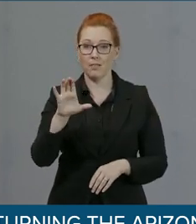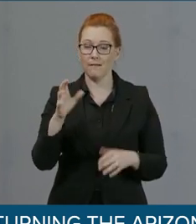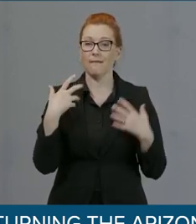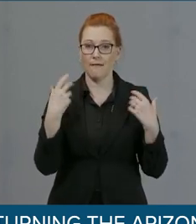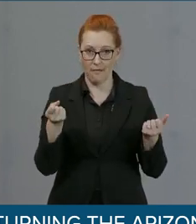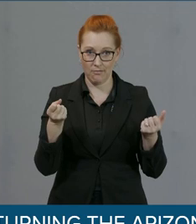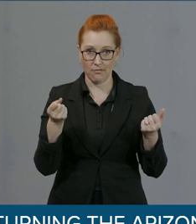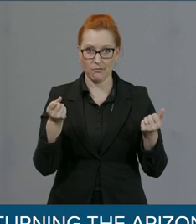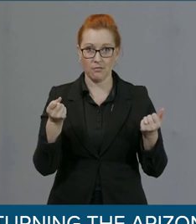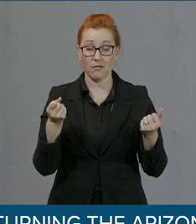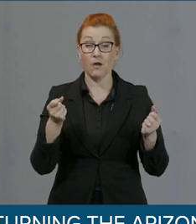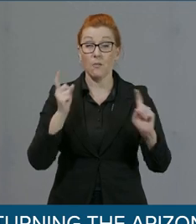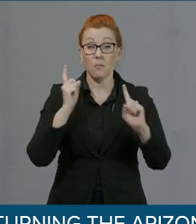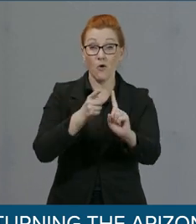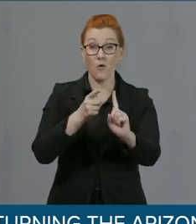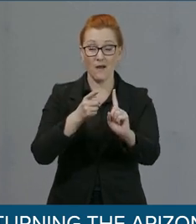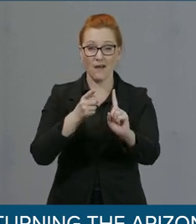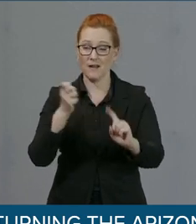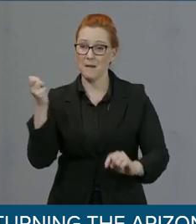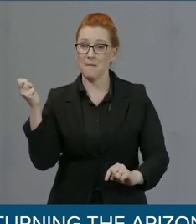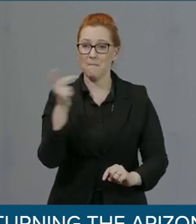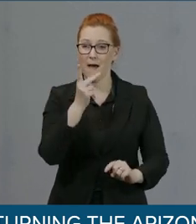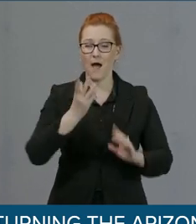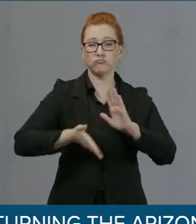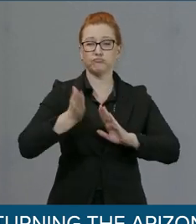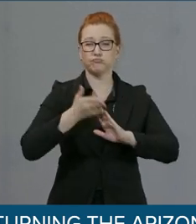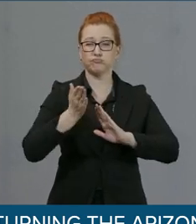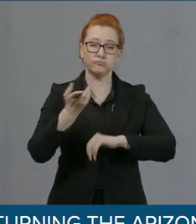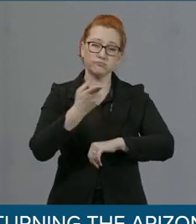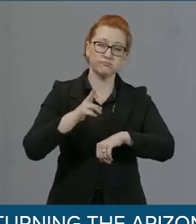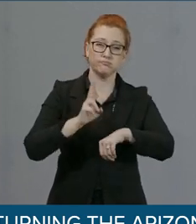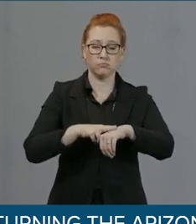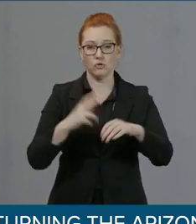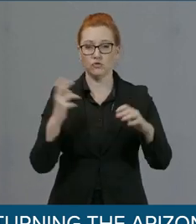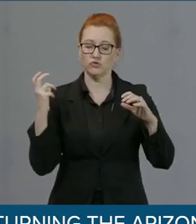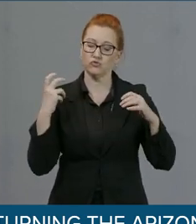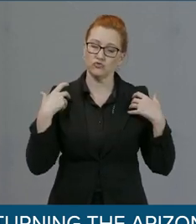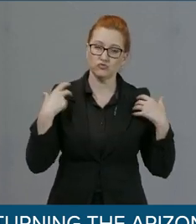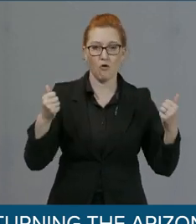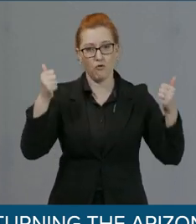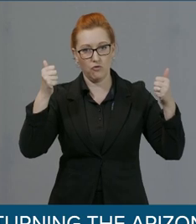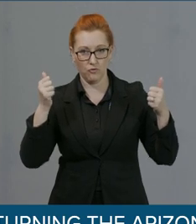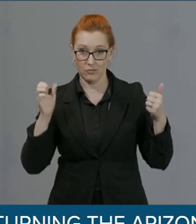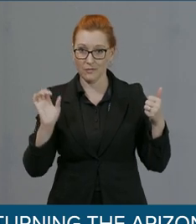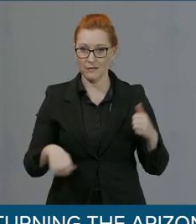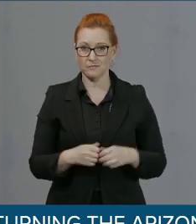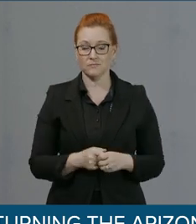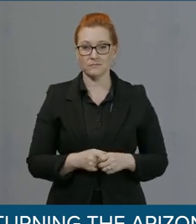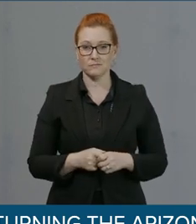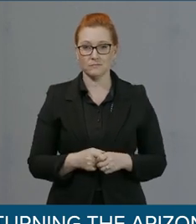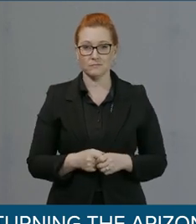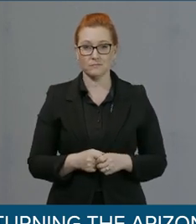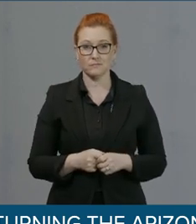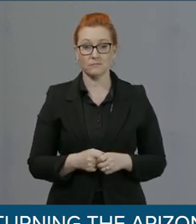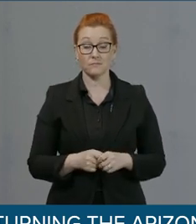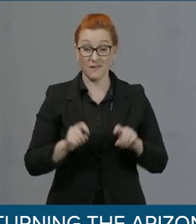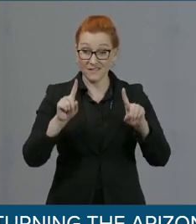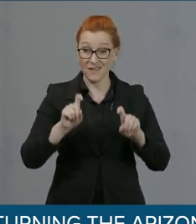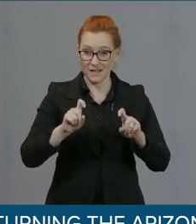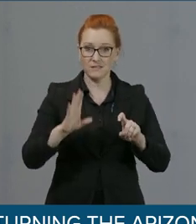return stronger as a state over the course of time. We're going to increase testing to